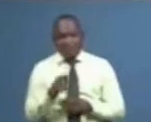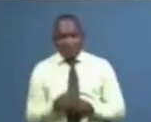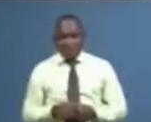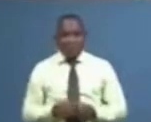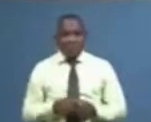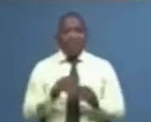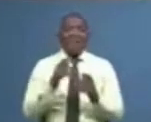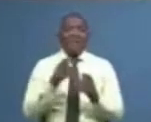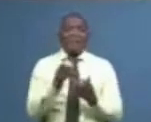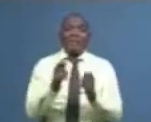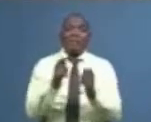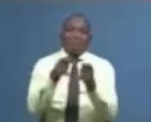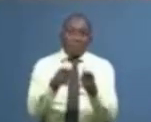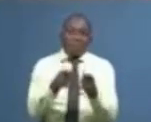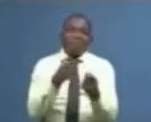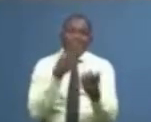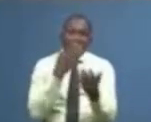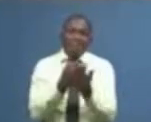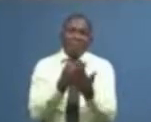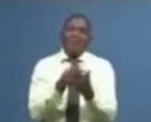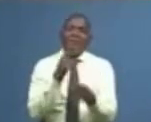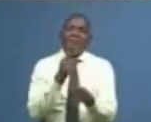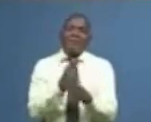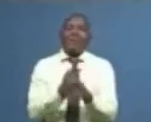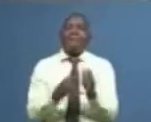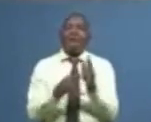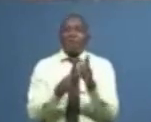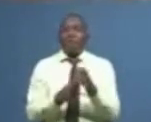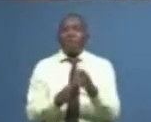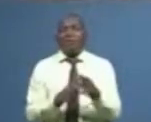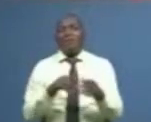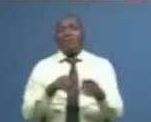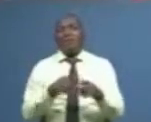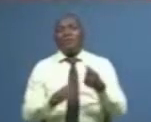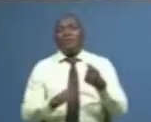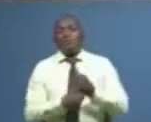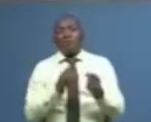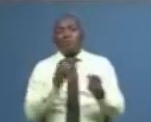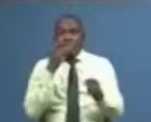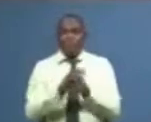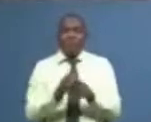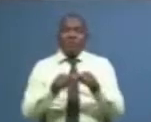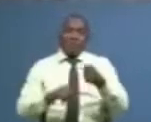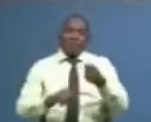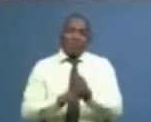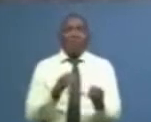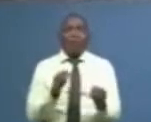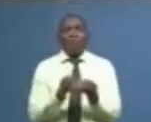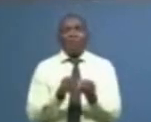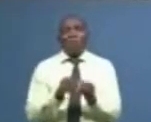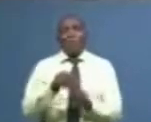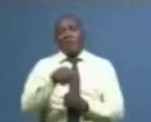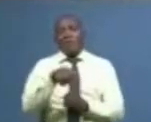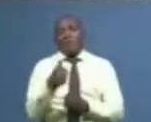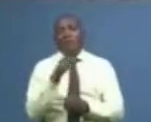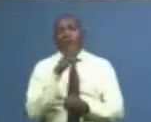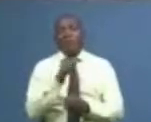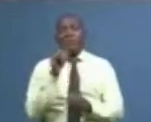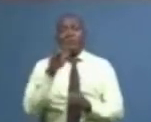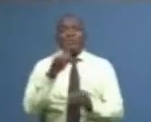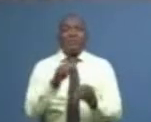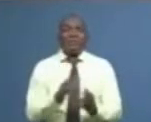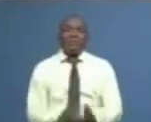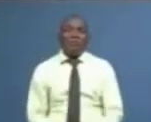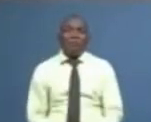their presentation is just an initial support and pledged to do more for their alma mater.